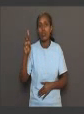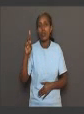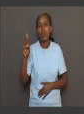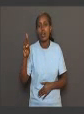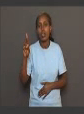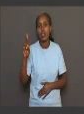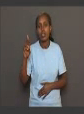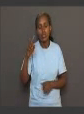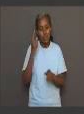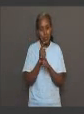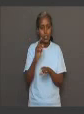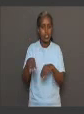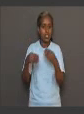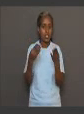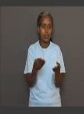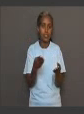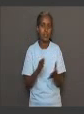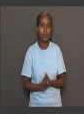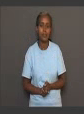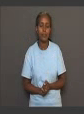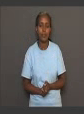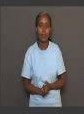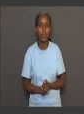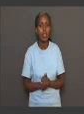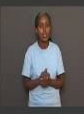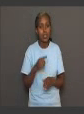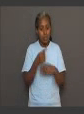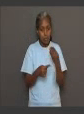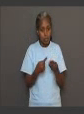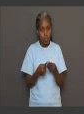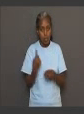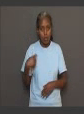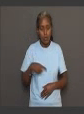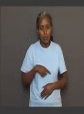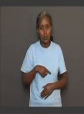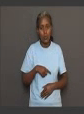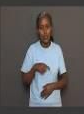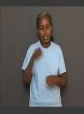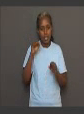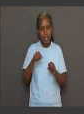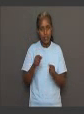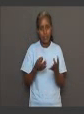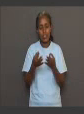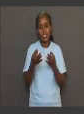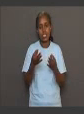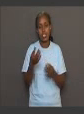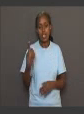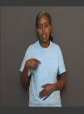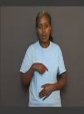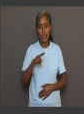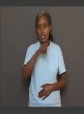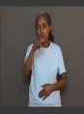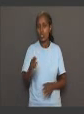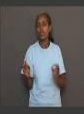is already given. So, we can further refine our equation